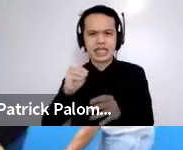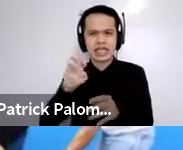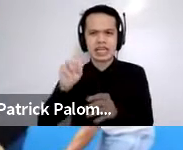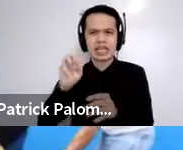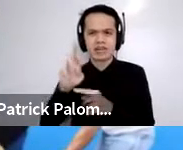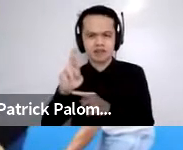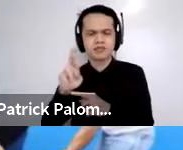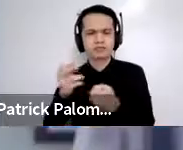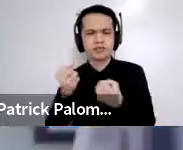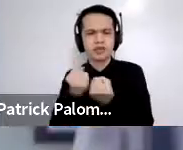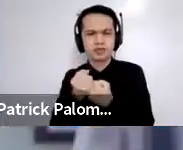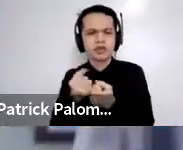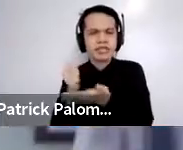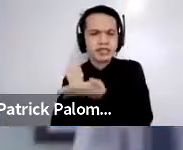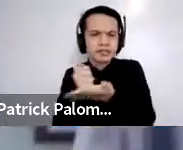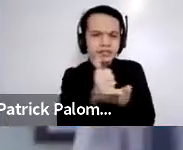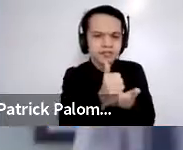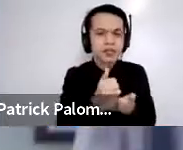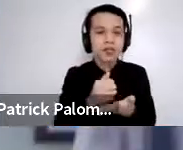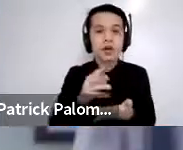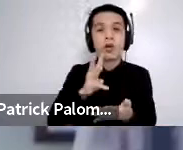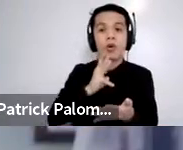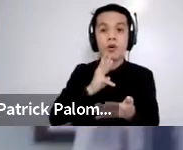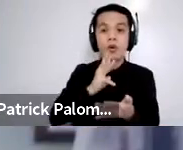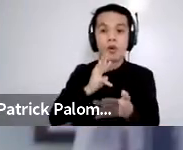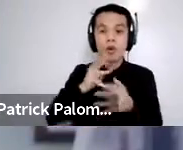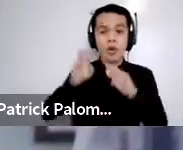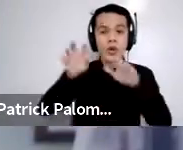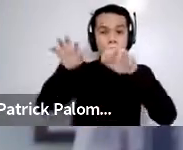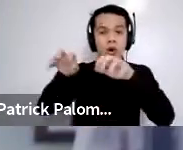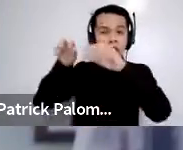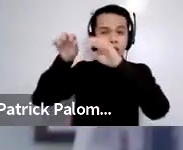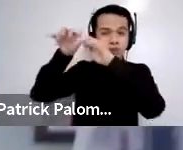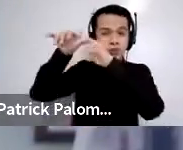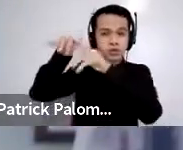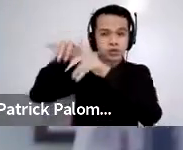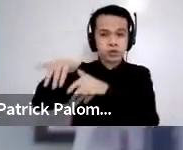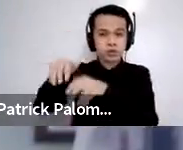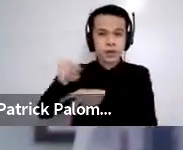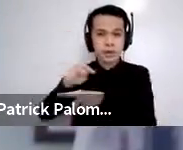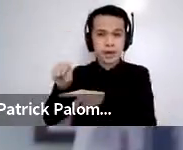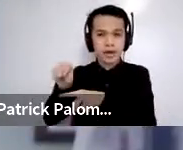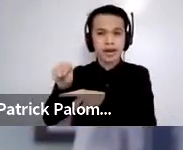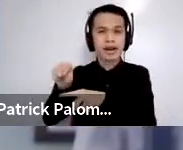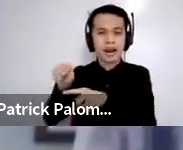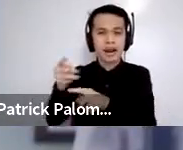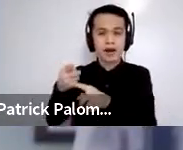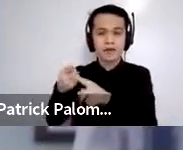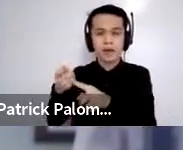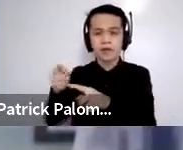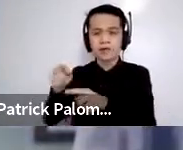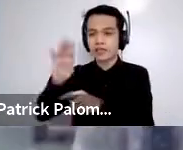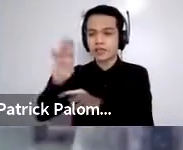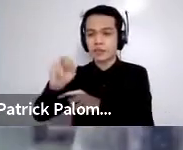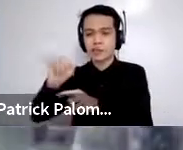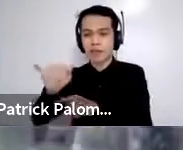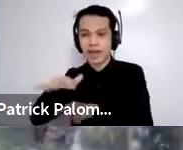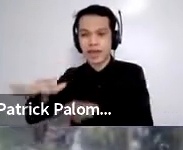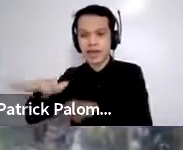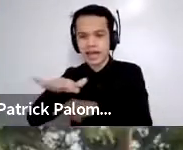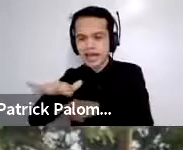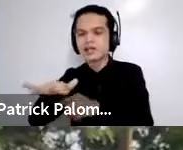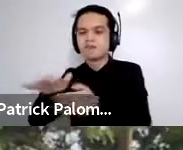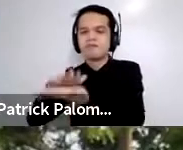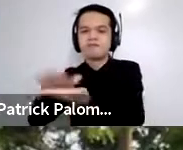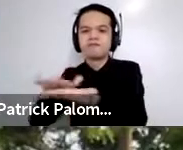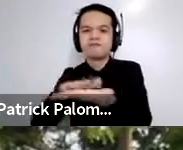out of Manila to Manila Bay will be filtered and clean. And aside from this will